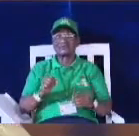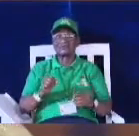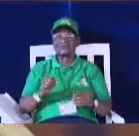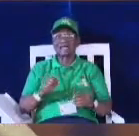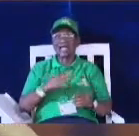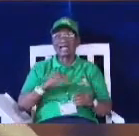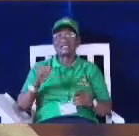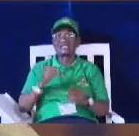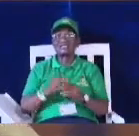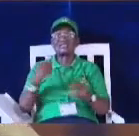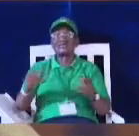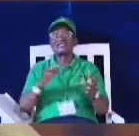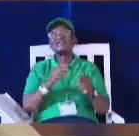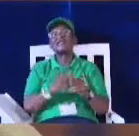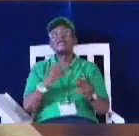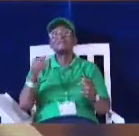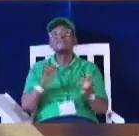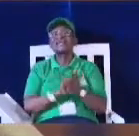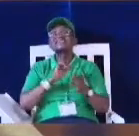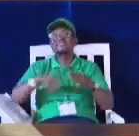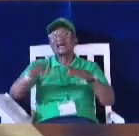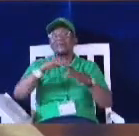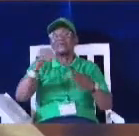And in the name that's above every other name,